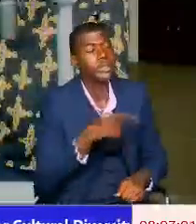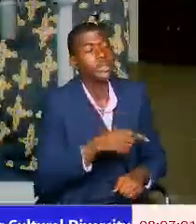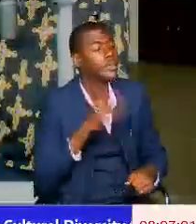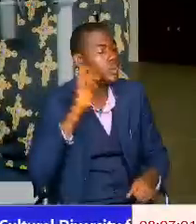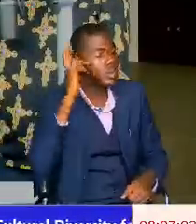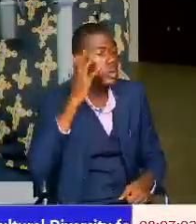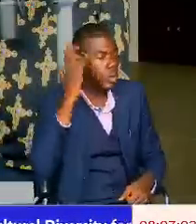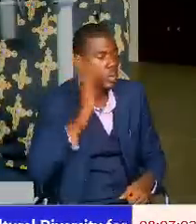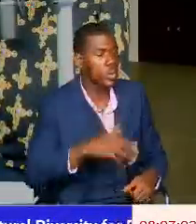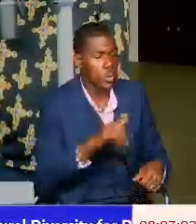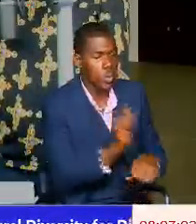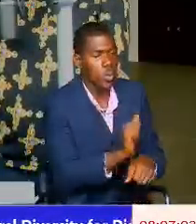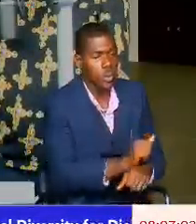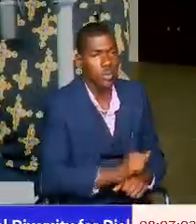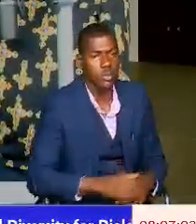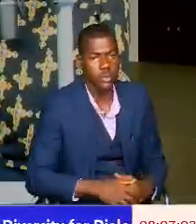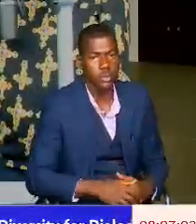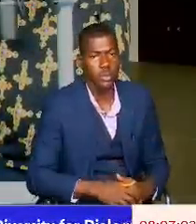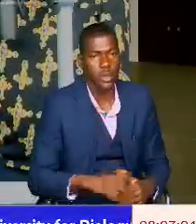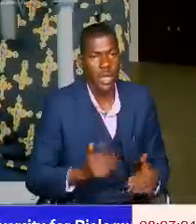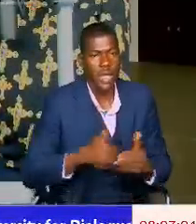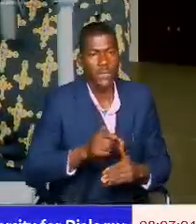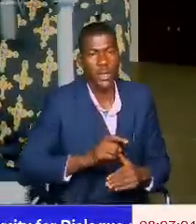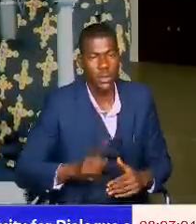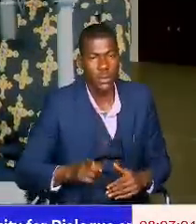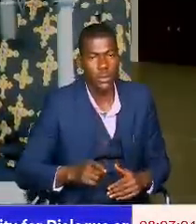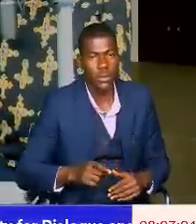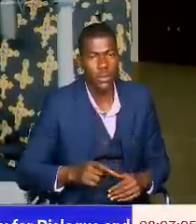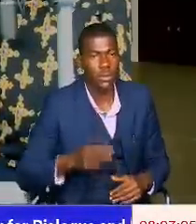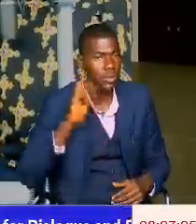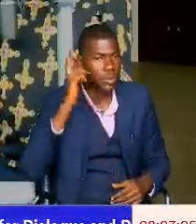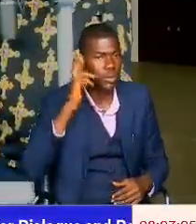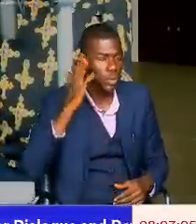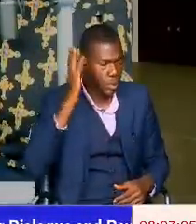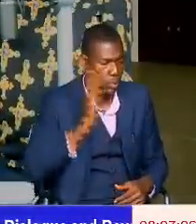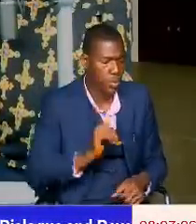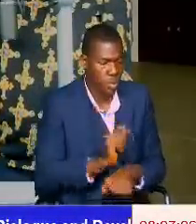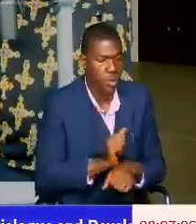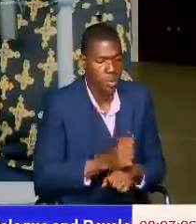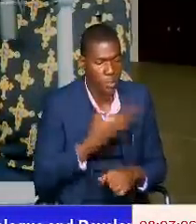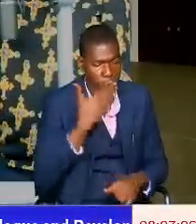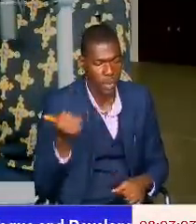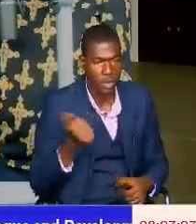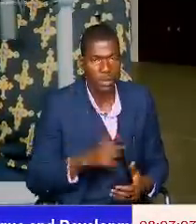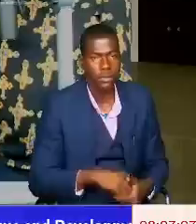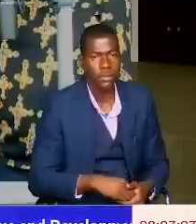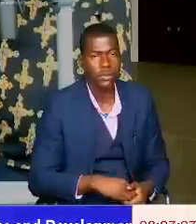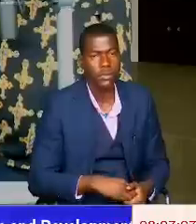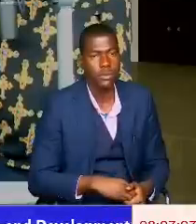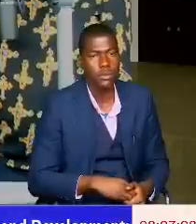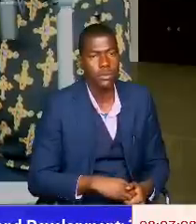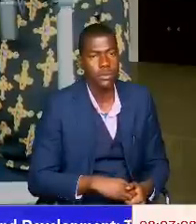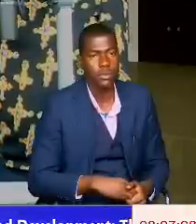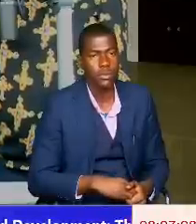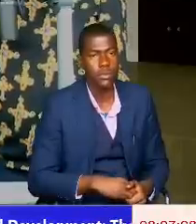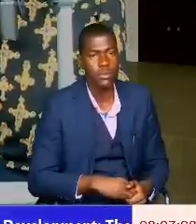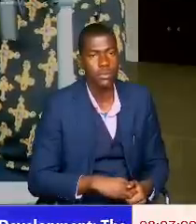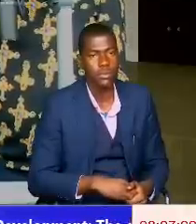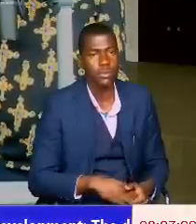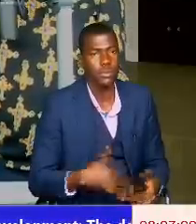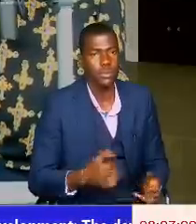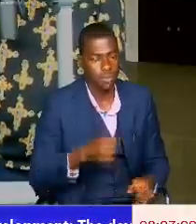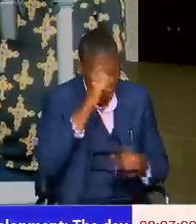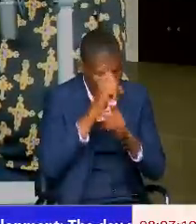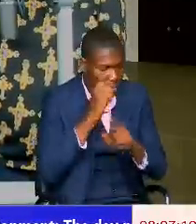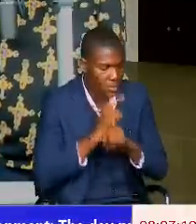day. After you, the station go day, and it go better pass when you day around. My brothers, my sisters, if